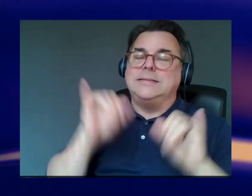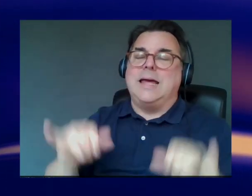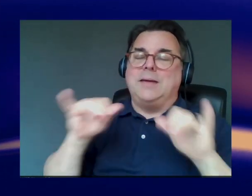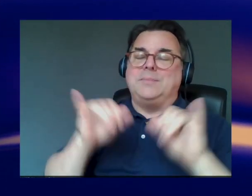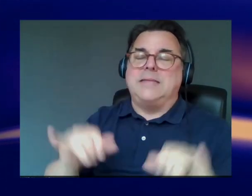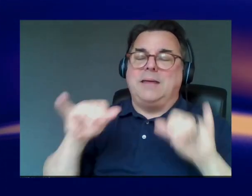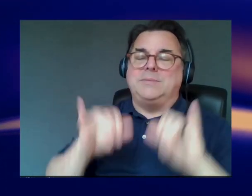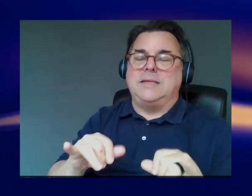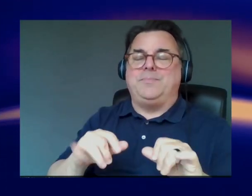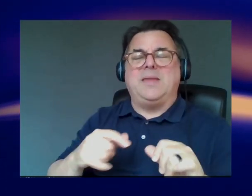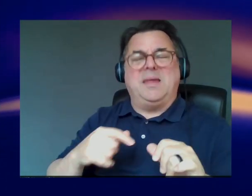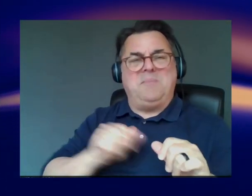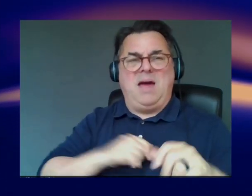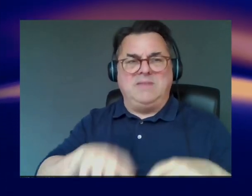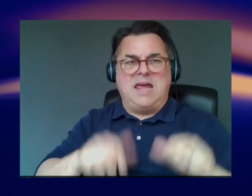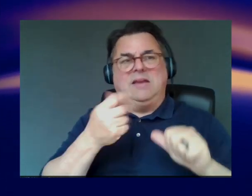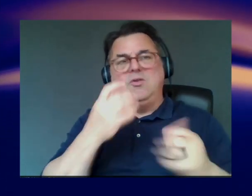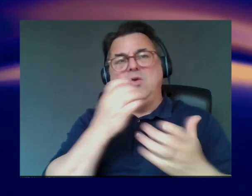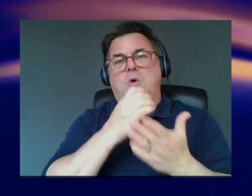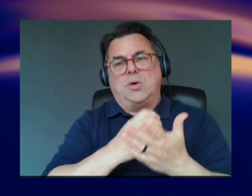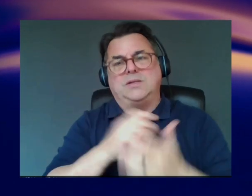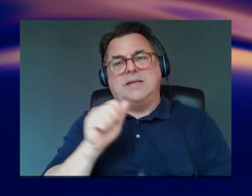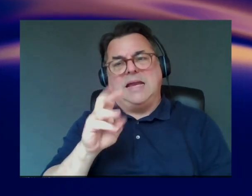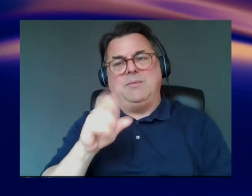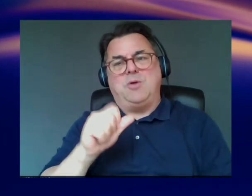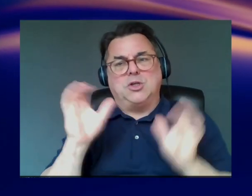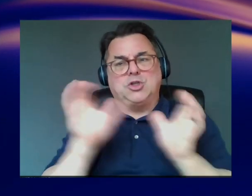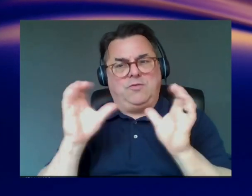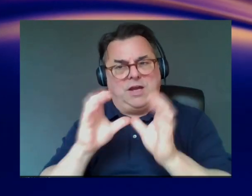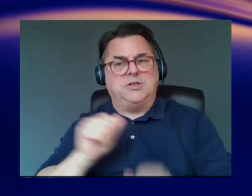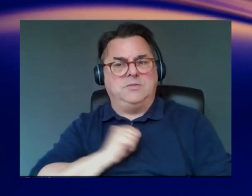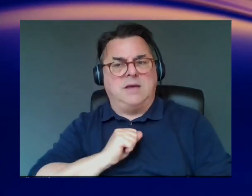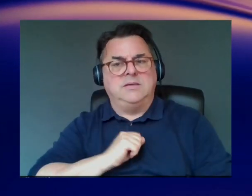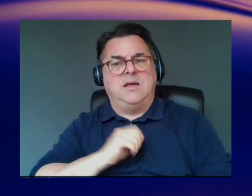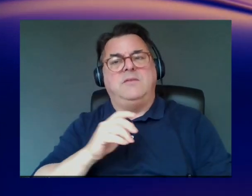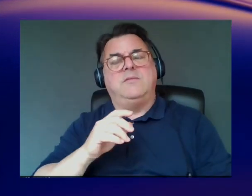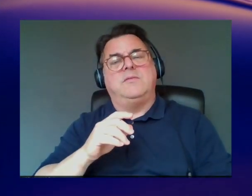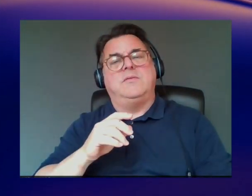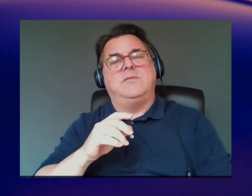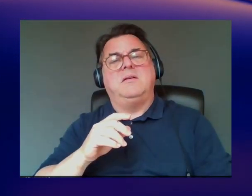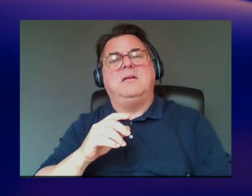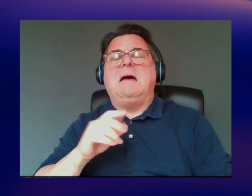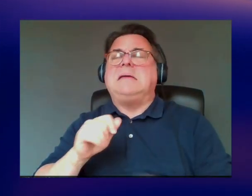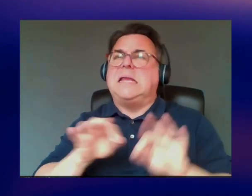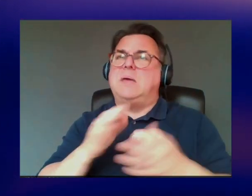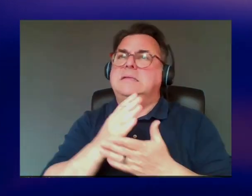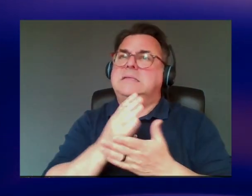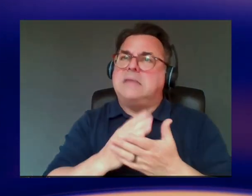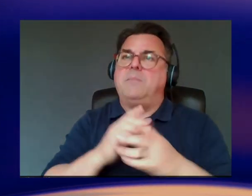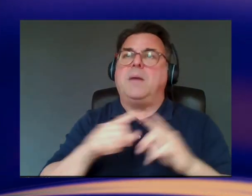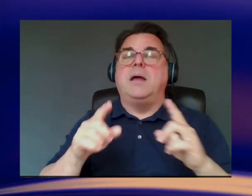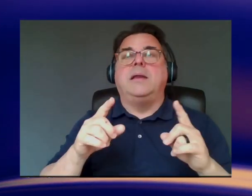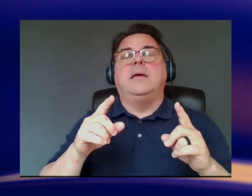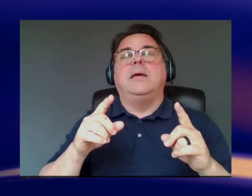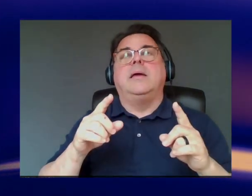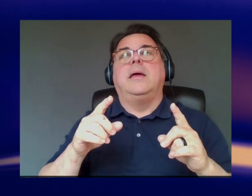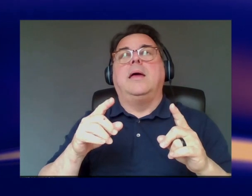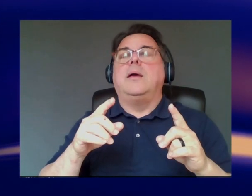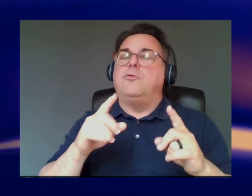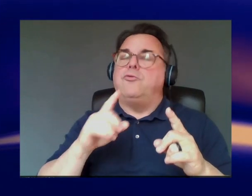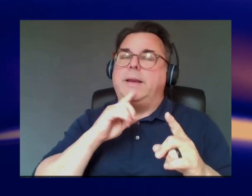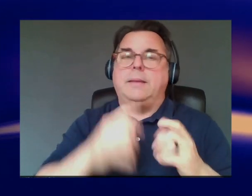tasks here. We can scroll down, the target candidate description. Yeah, I guess it is kind of like a cheat sheet, isn't it? Hey, looks like a